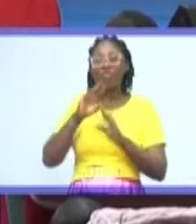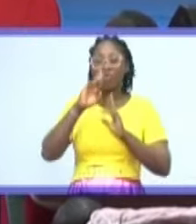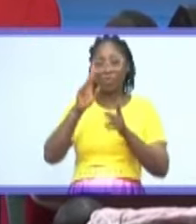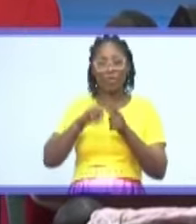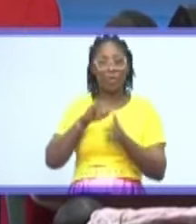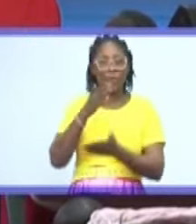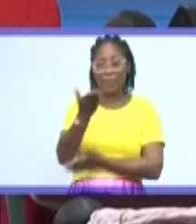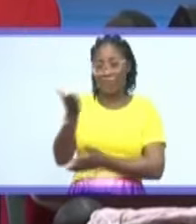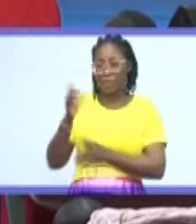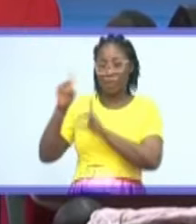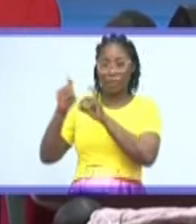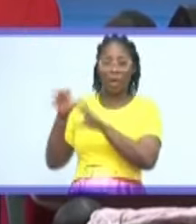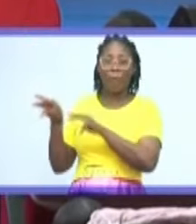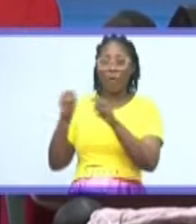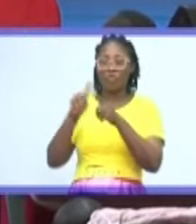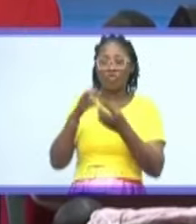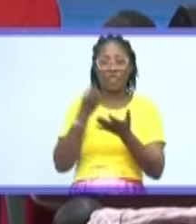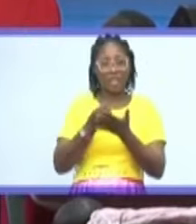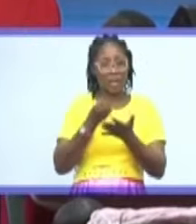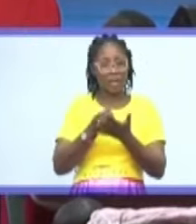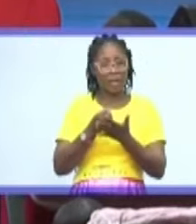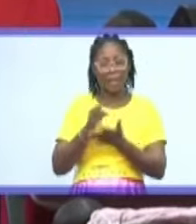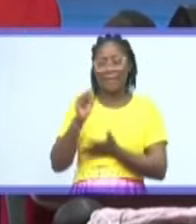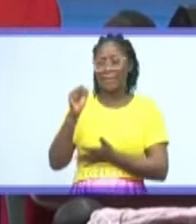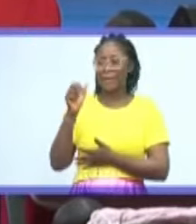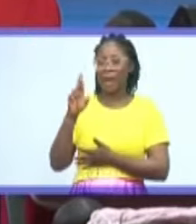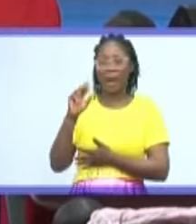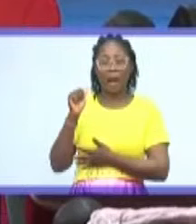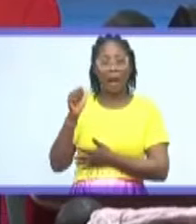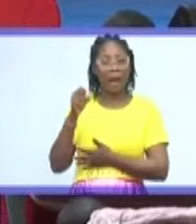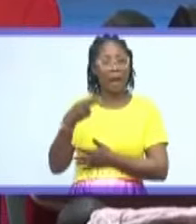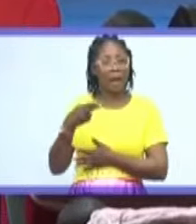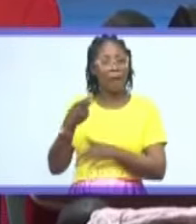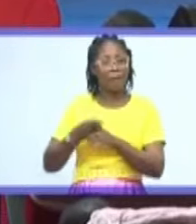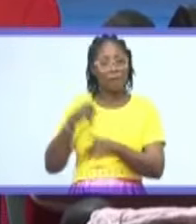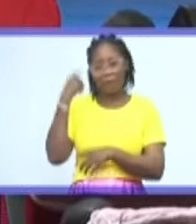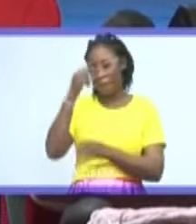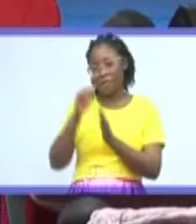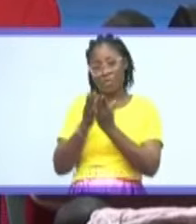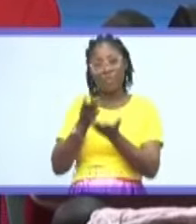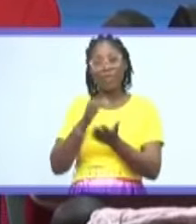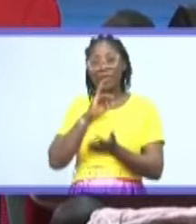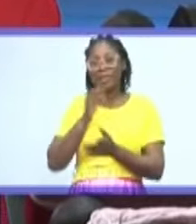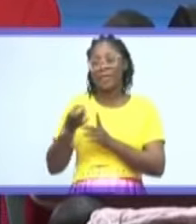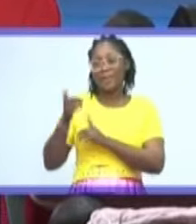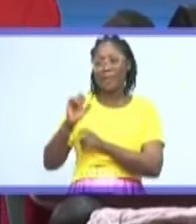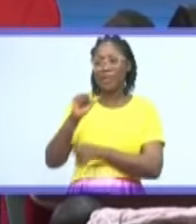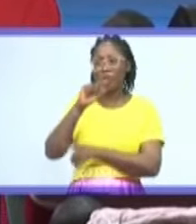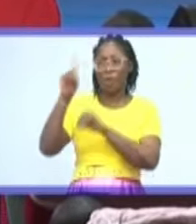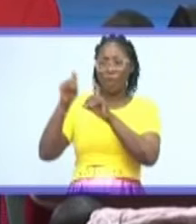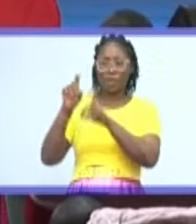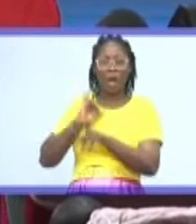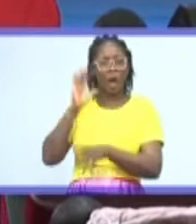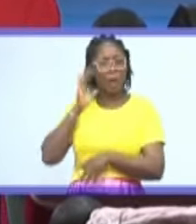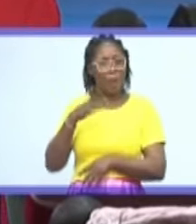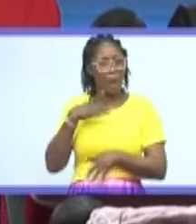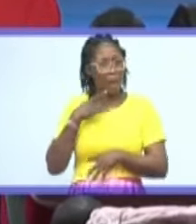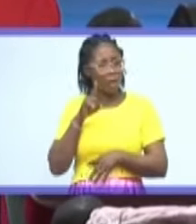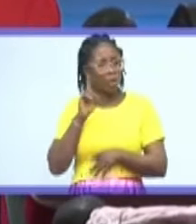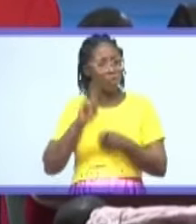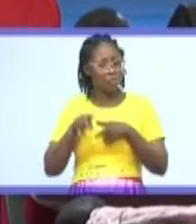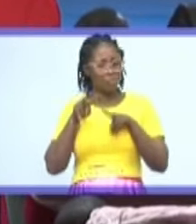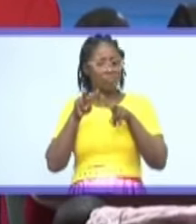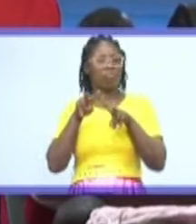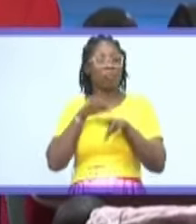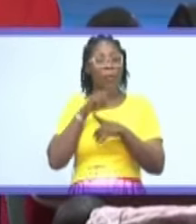questions and we'll move into economy. Sarah Nyamoko Felix on Facebook is asking a question. I'd like you to just take a look.